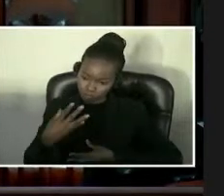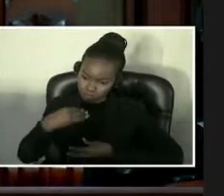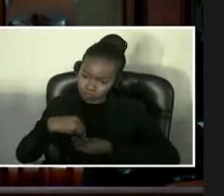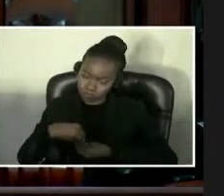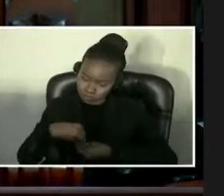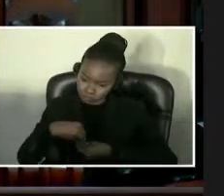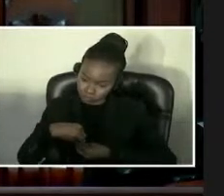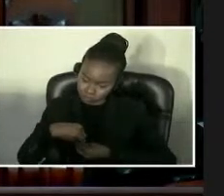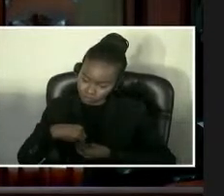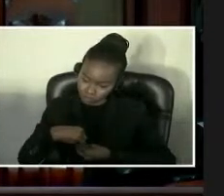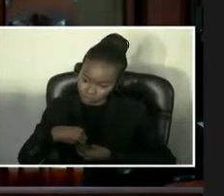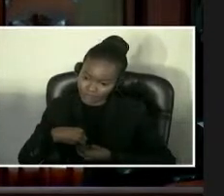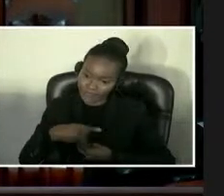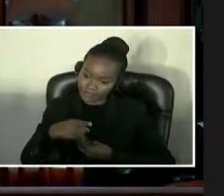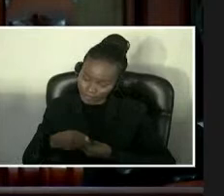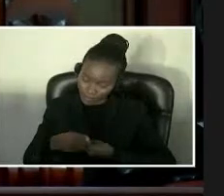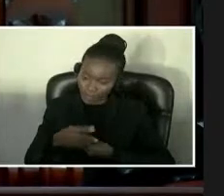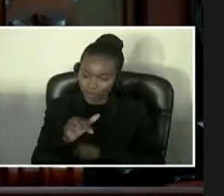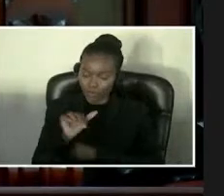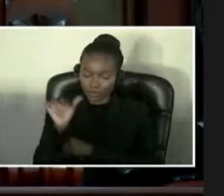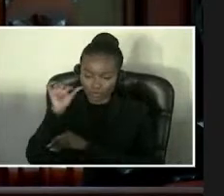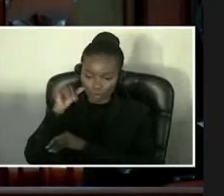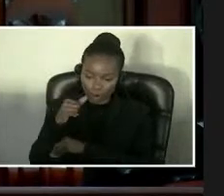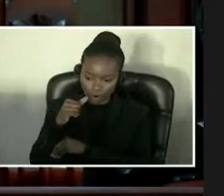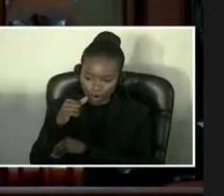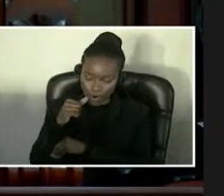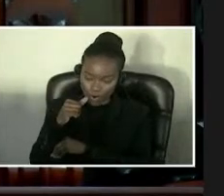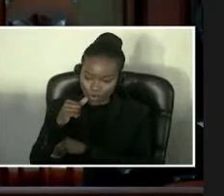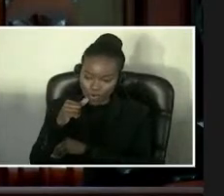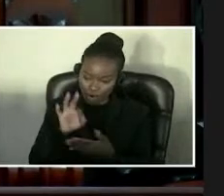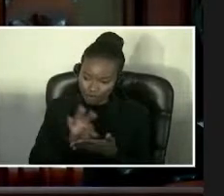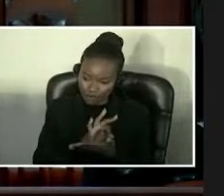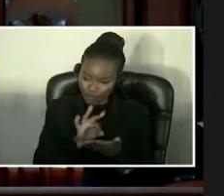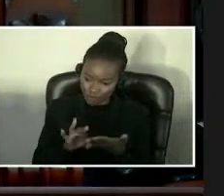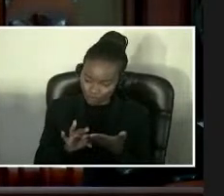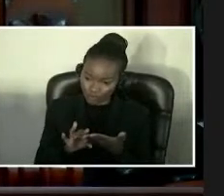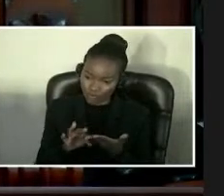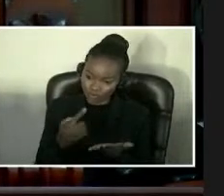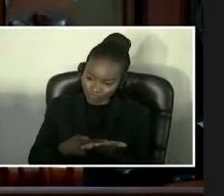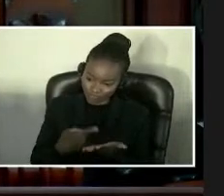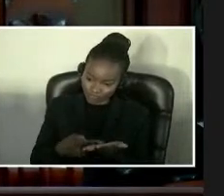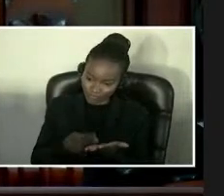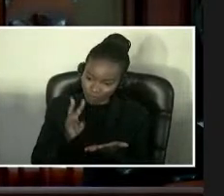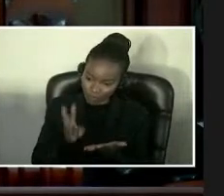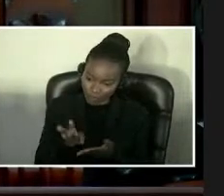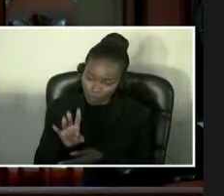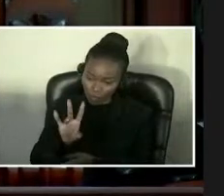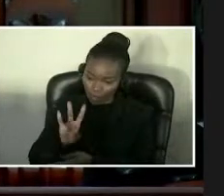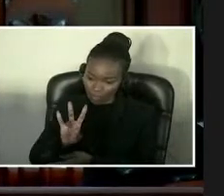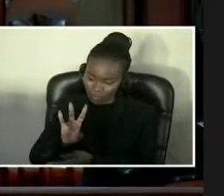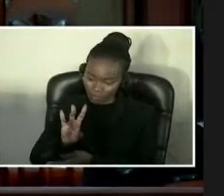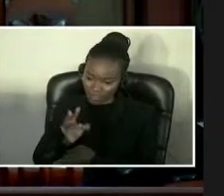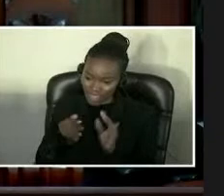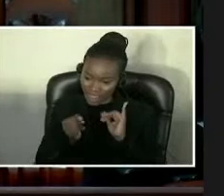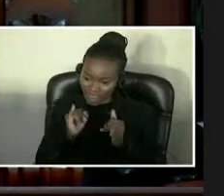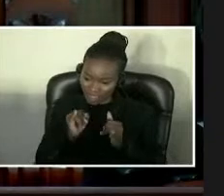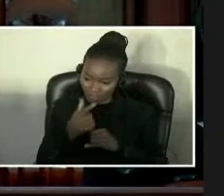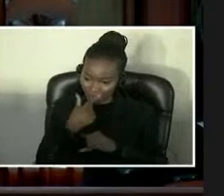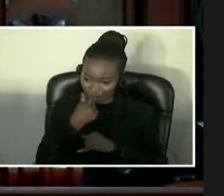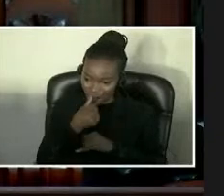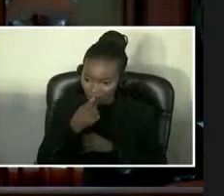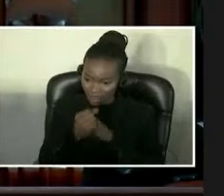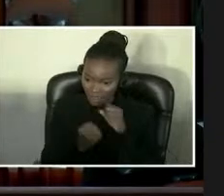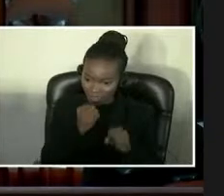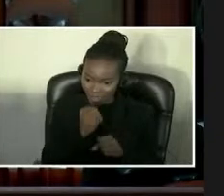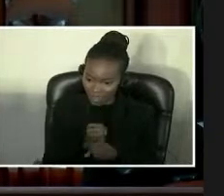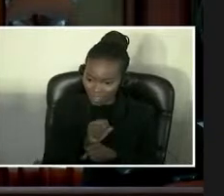deliberated on tomorrow which will be wednesday the 11th of may 2022 starting